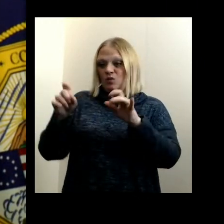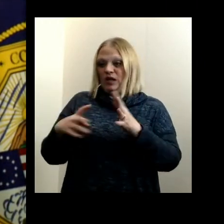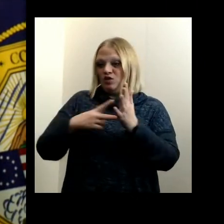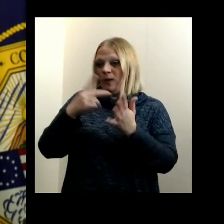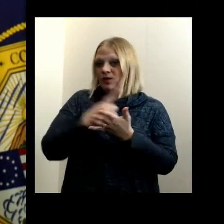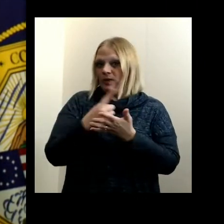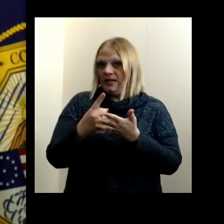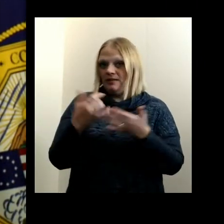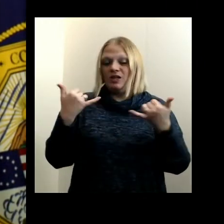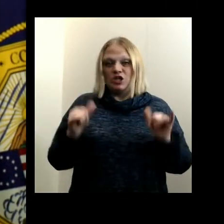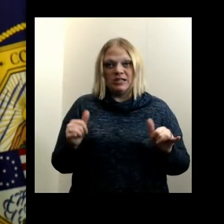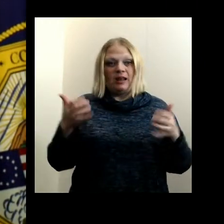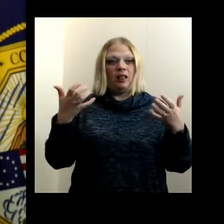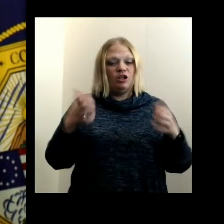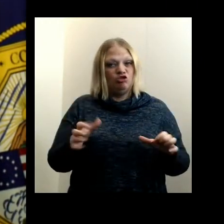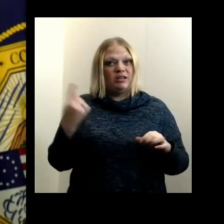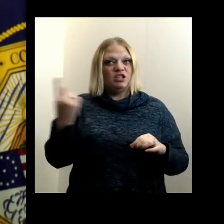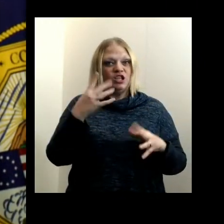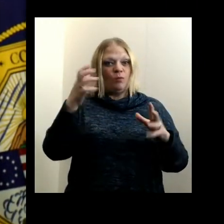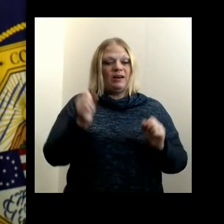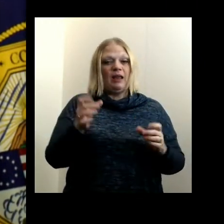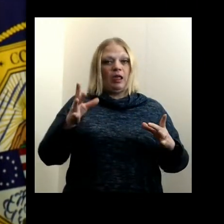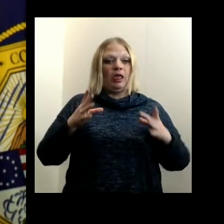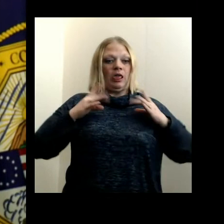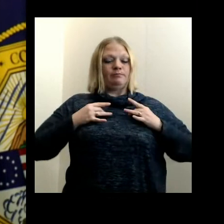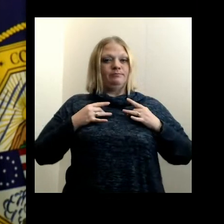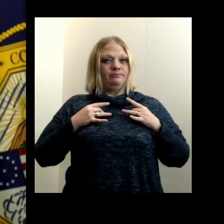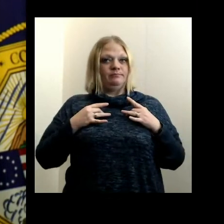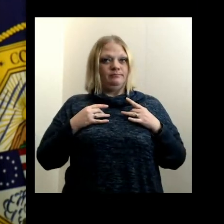chance that someone could catch it and then